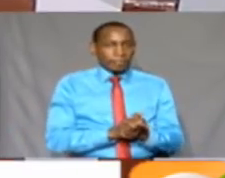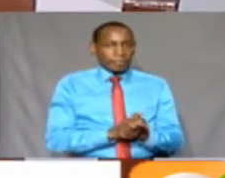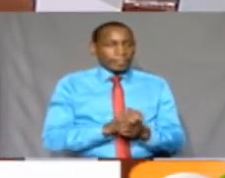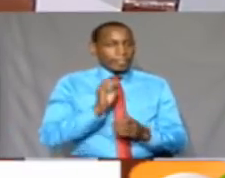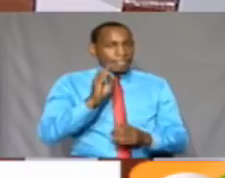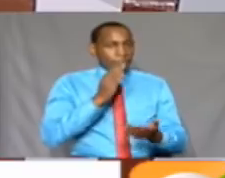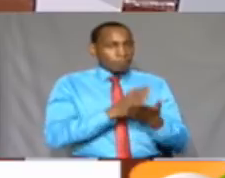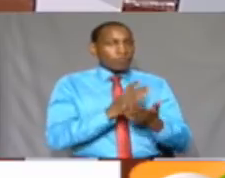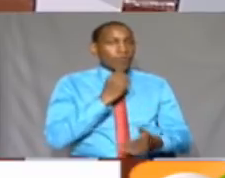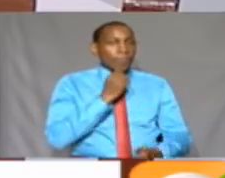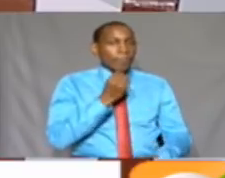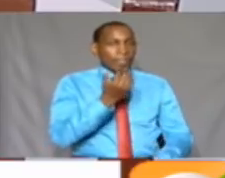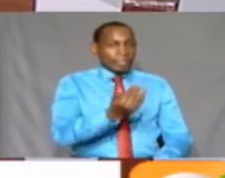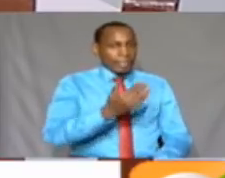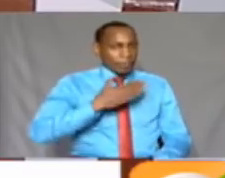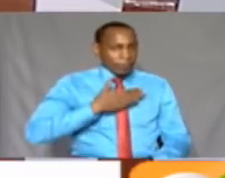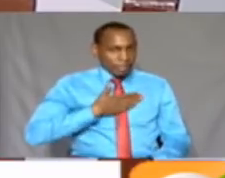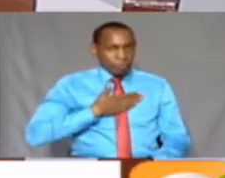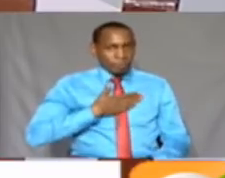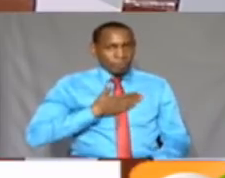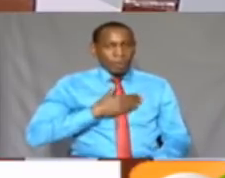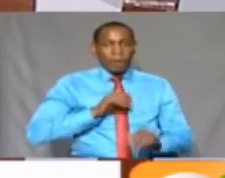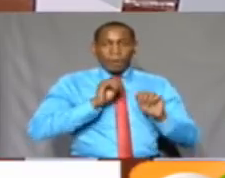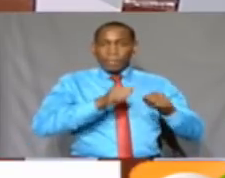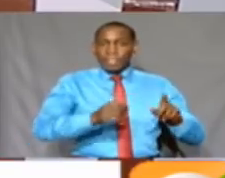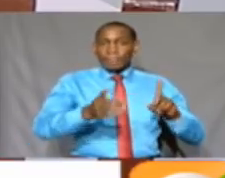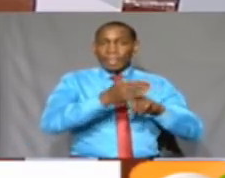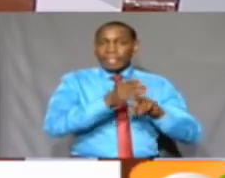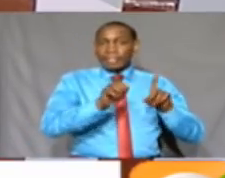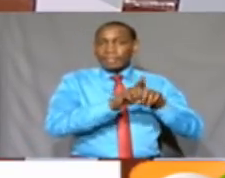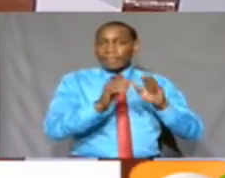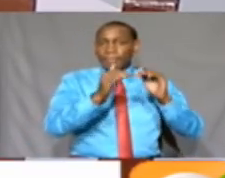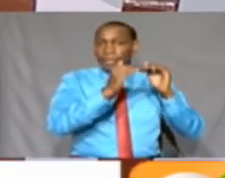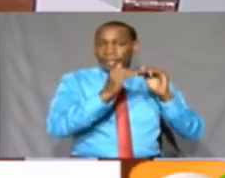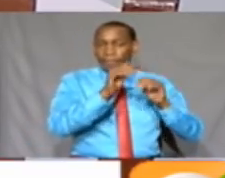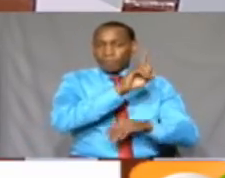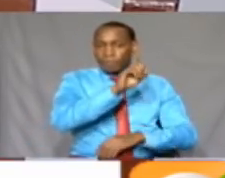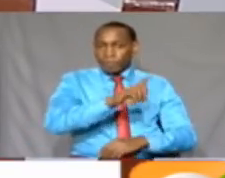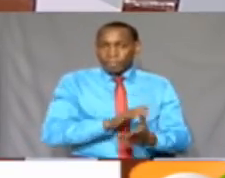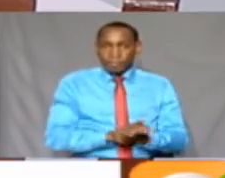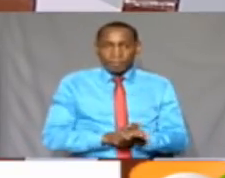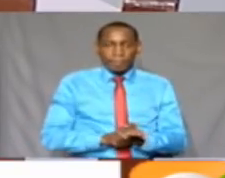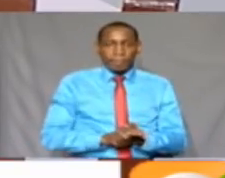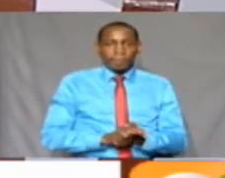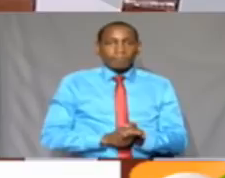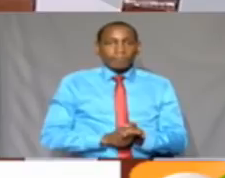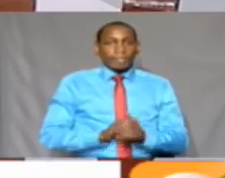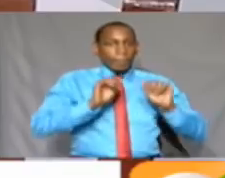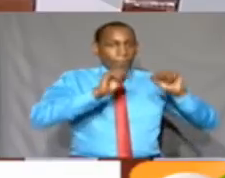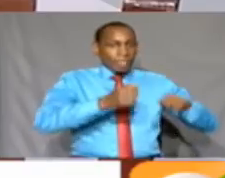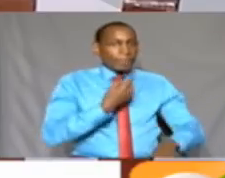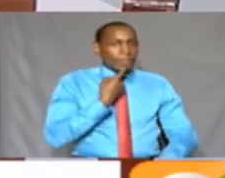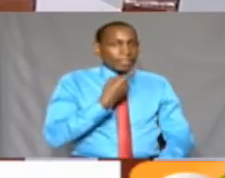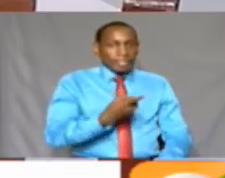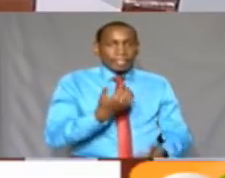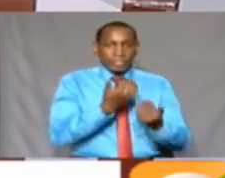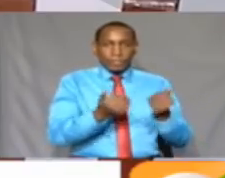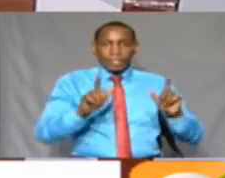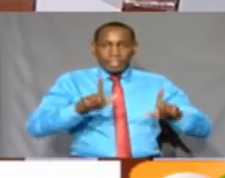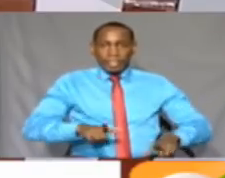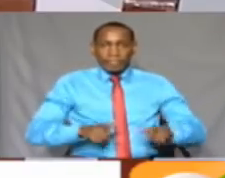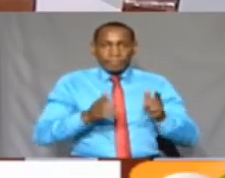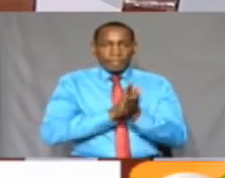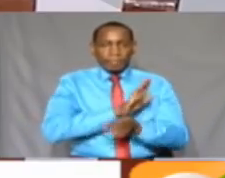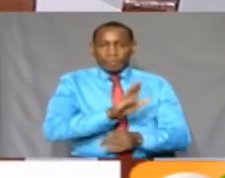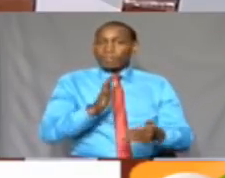boy? Would he get to that level? And I can tell you, the kids I live with know that I'm